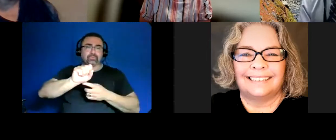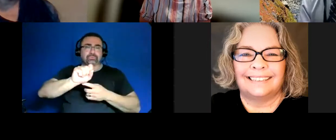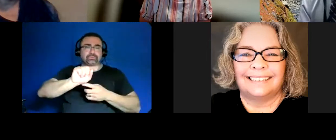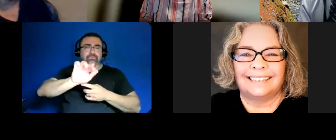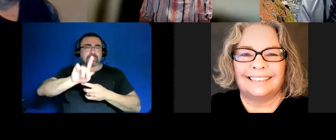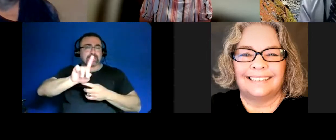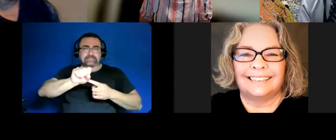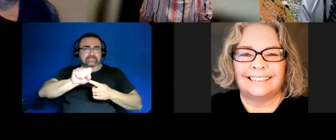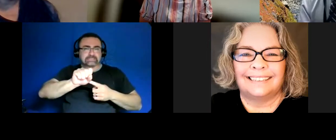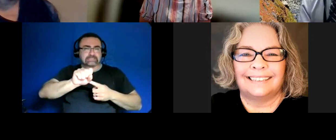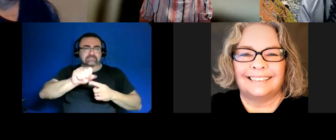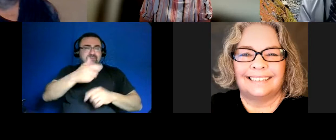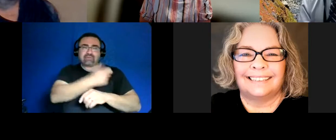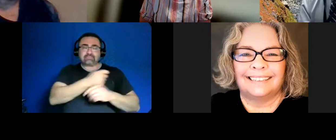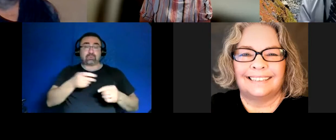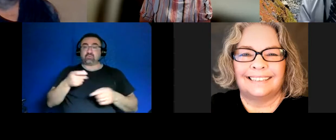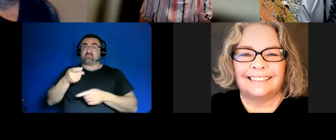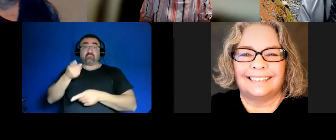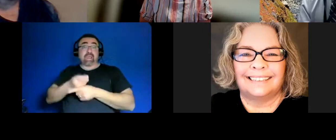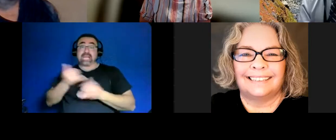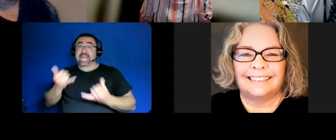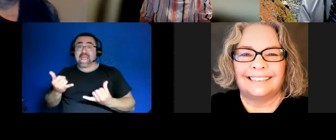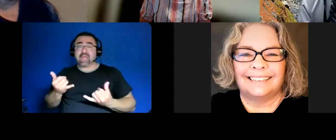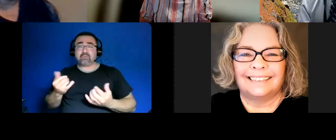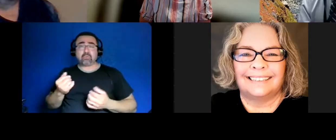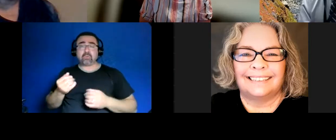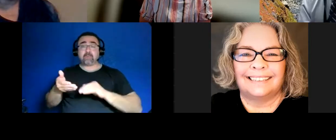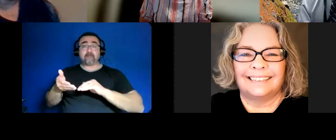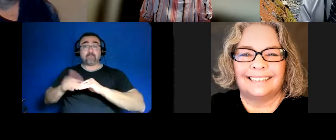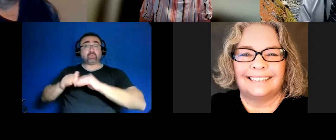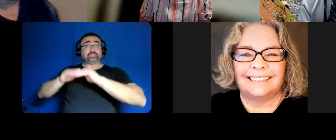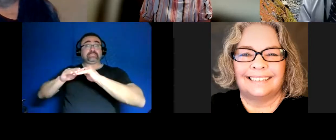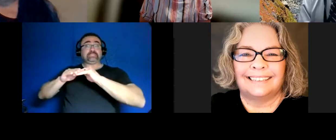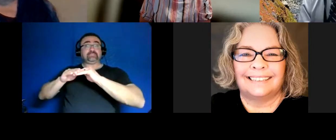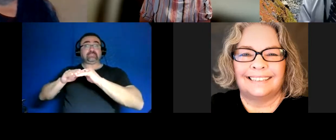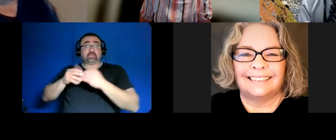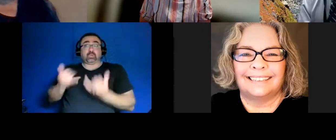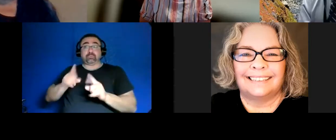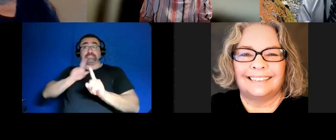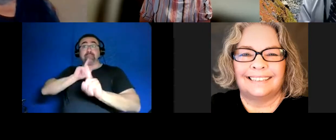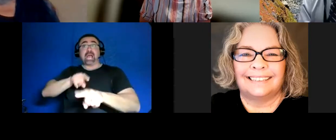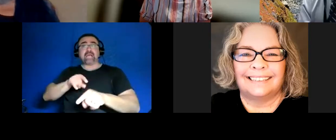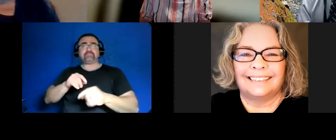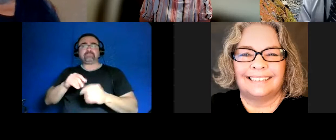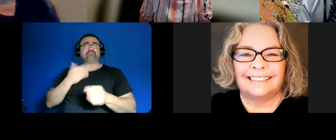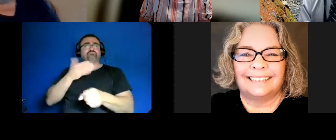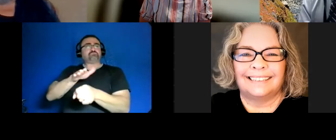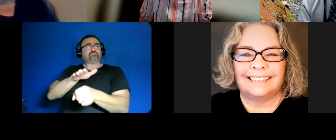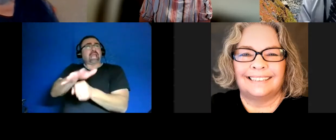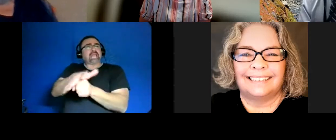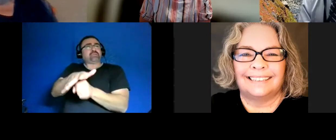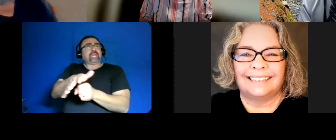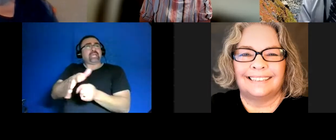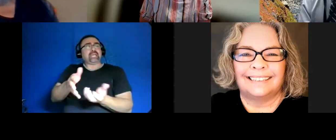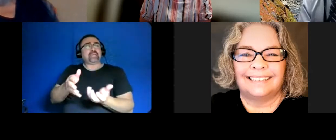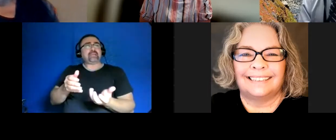But at this point right now, I think just boosting the current response will be adequate,